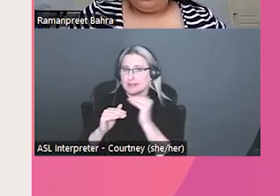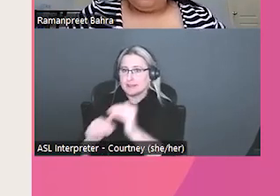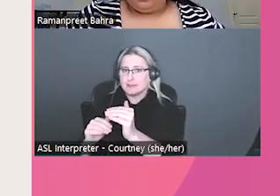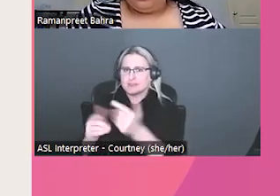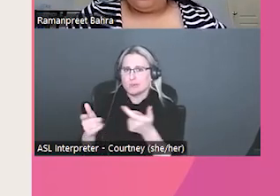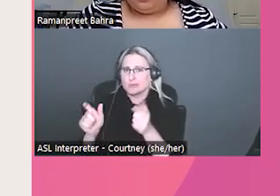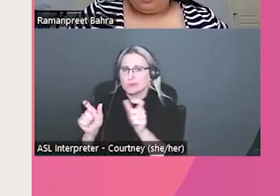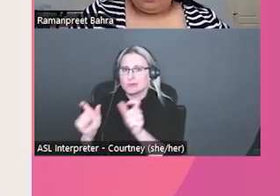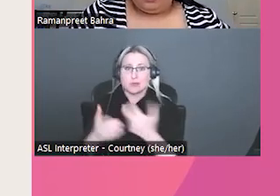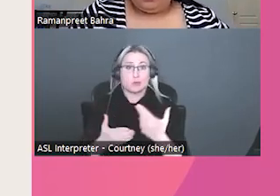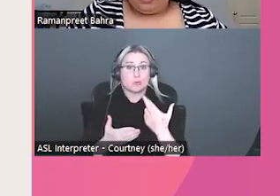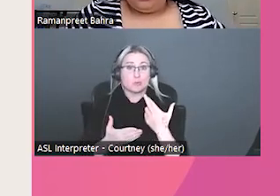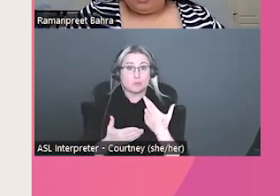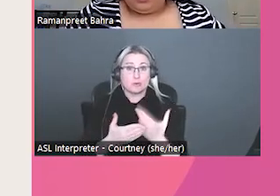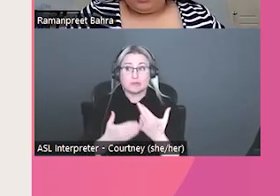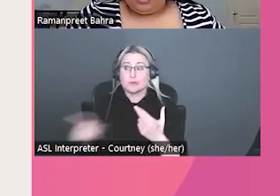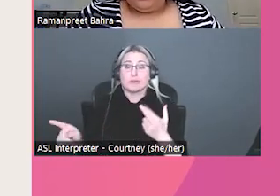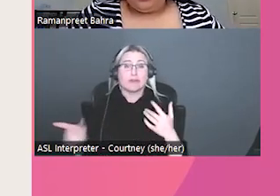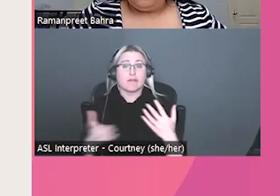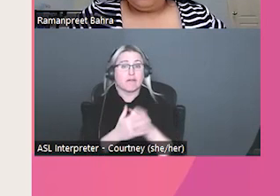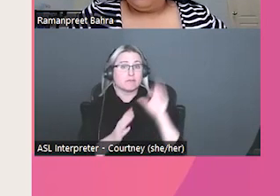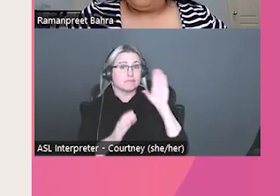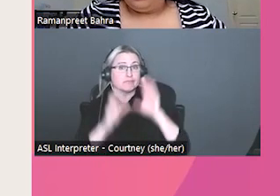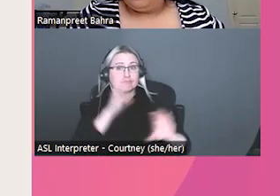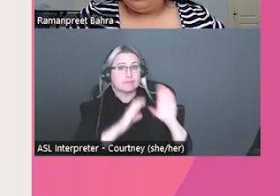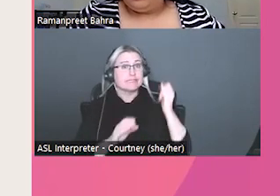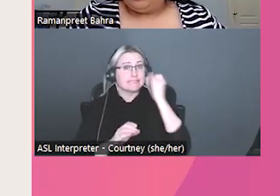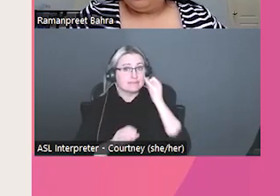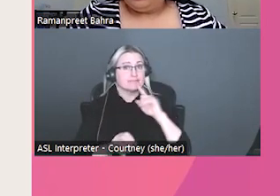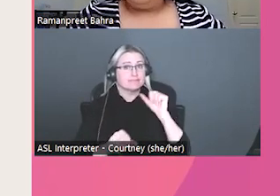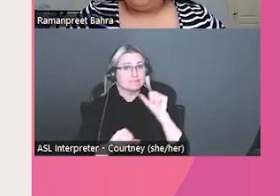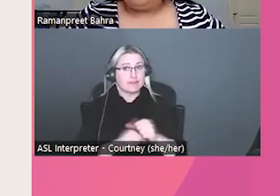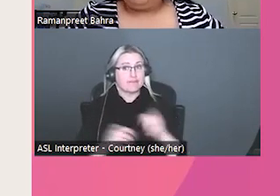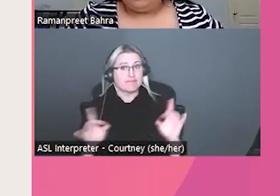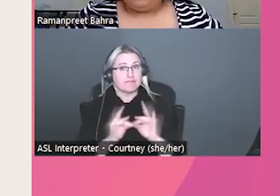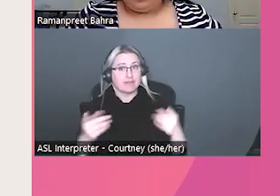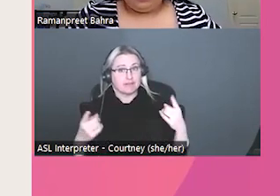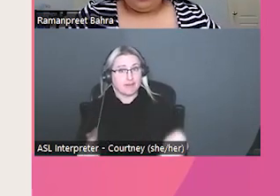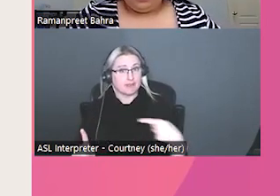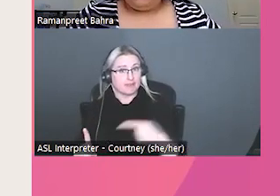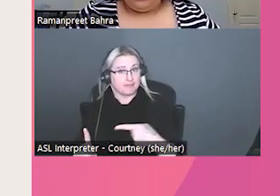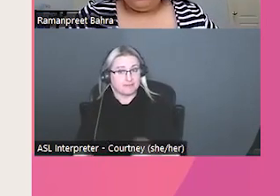the resources a fat person might seek out when experiencing gender-based violence.